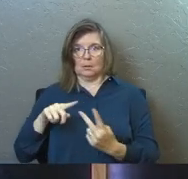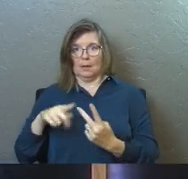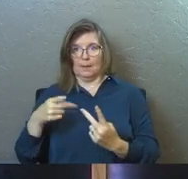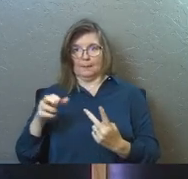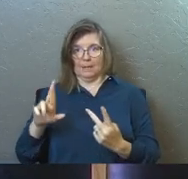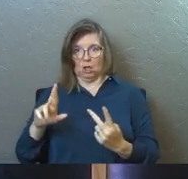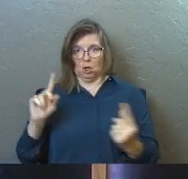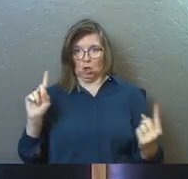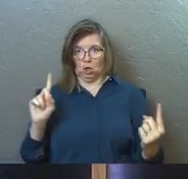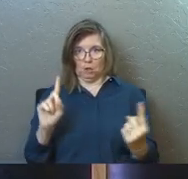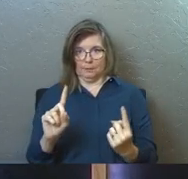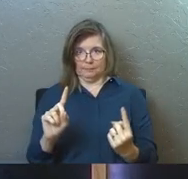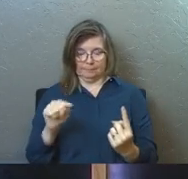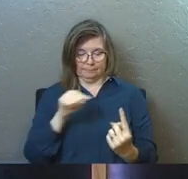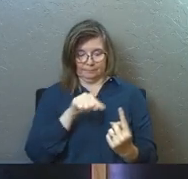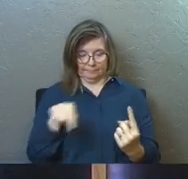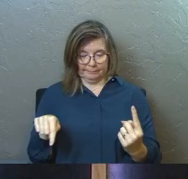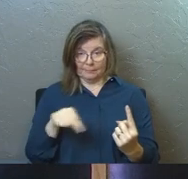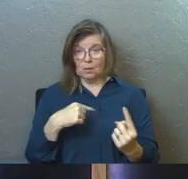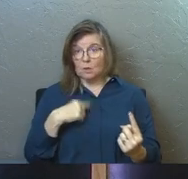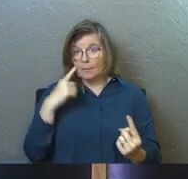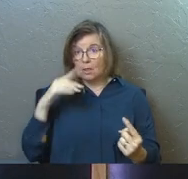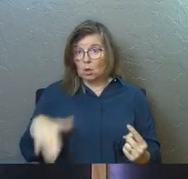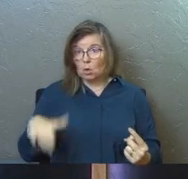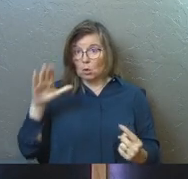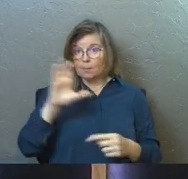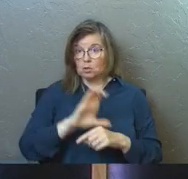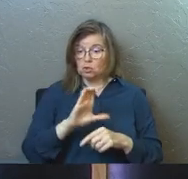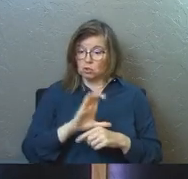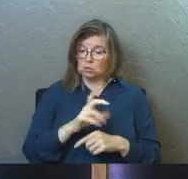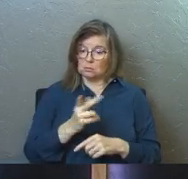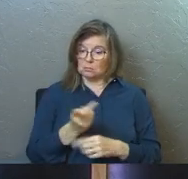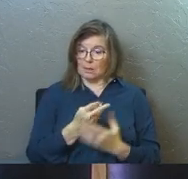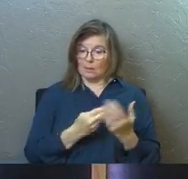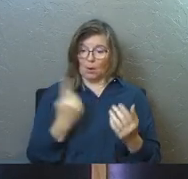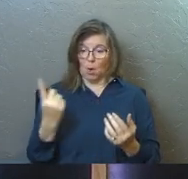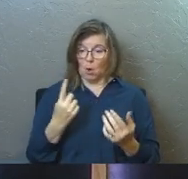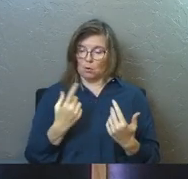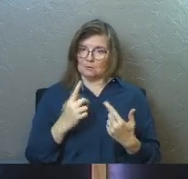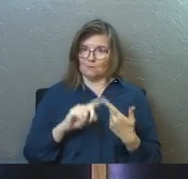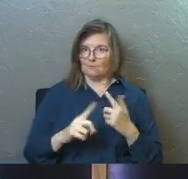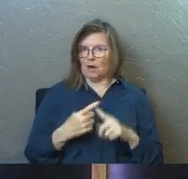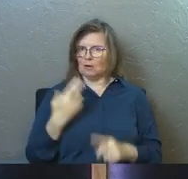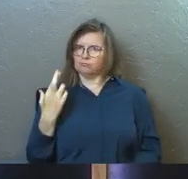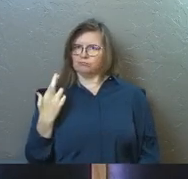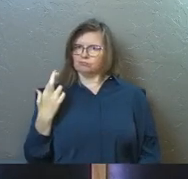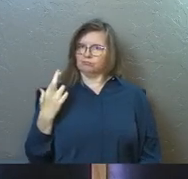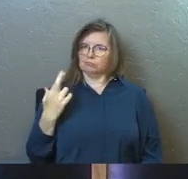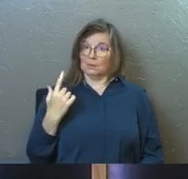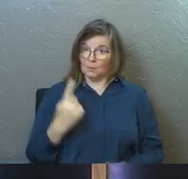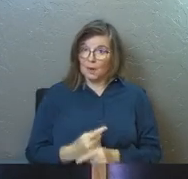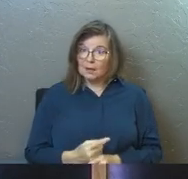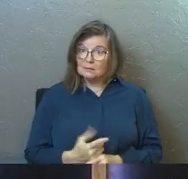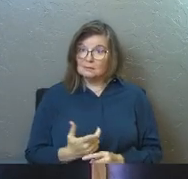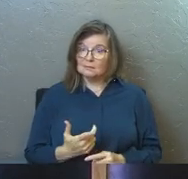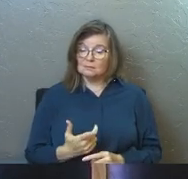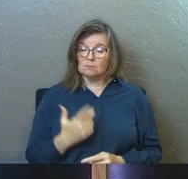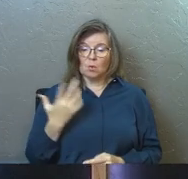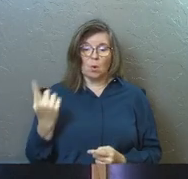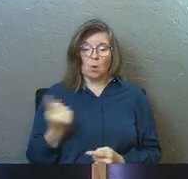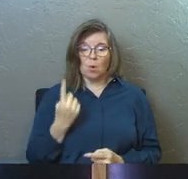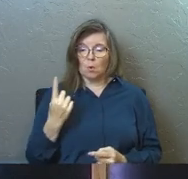Peter. And you might think growing up in the church, Paul and Peter were probably always buddies, right? They were